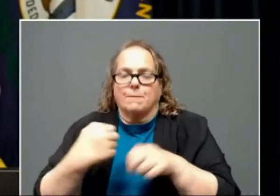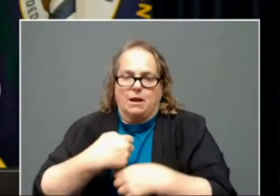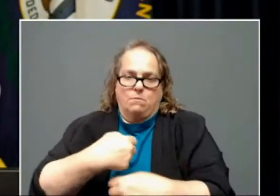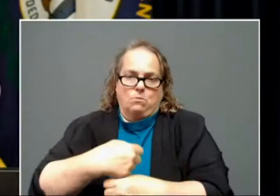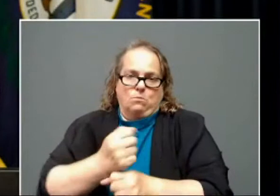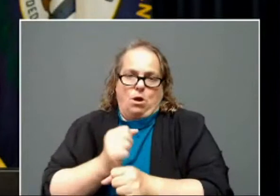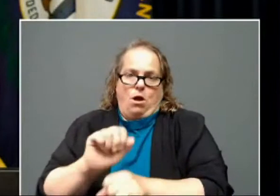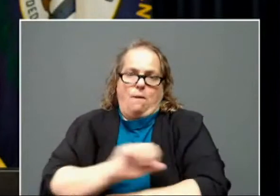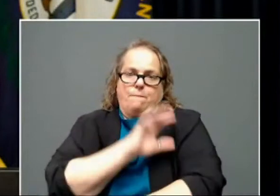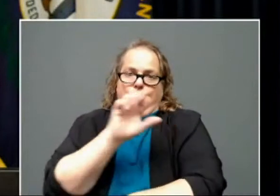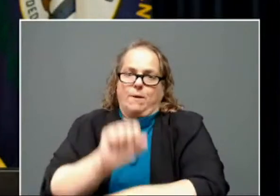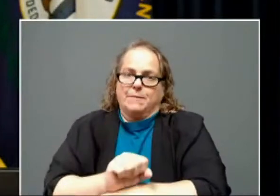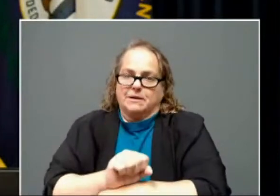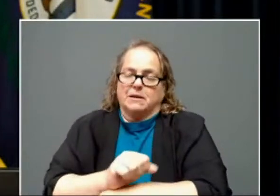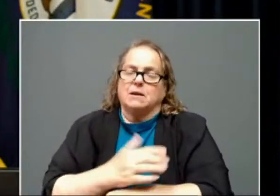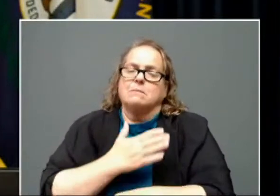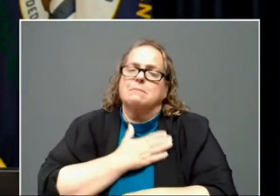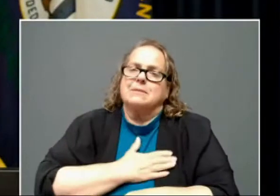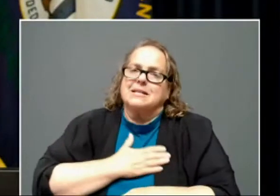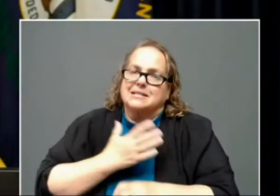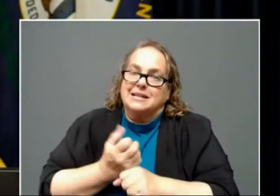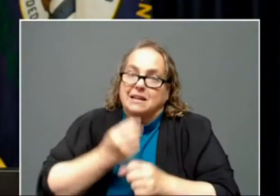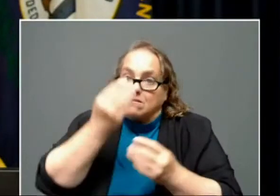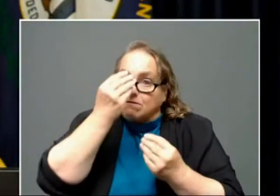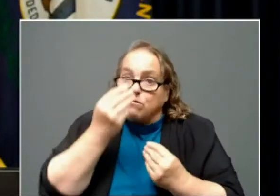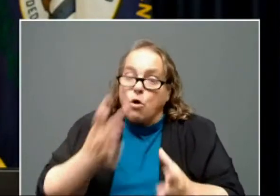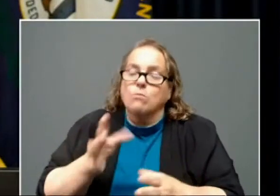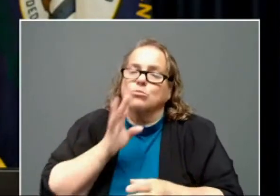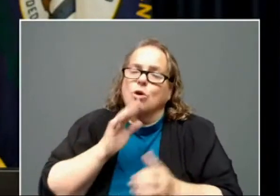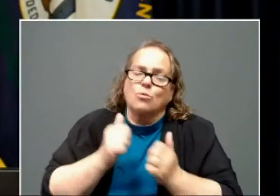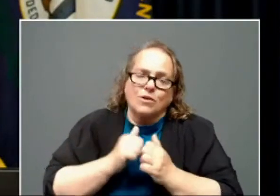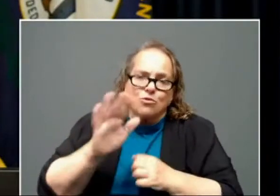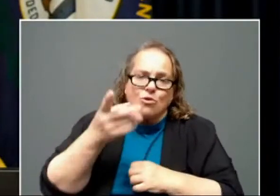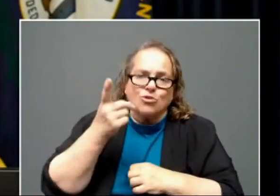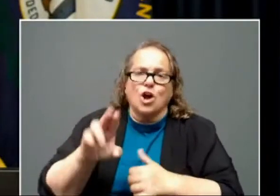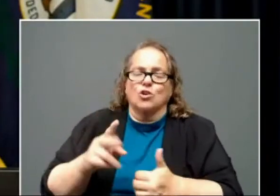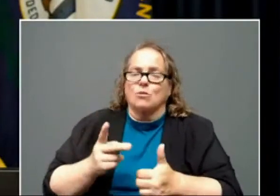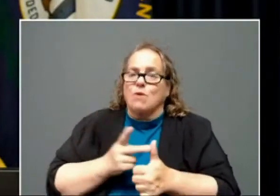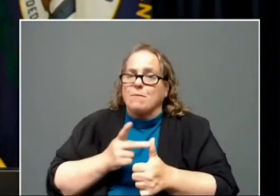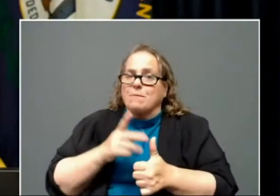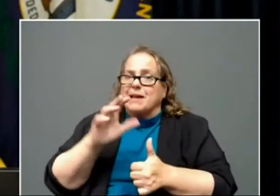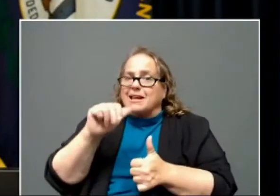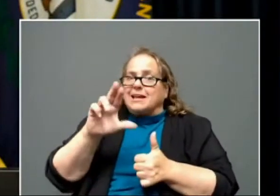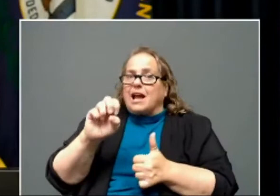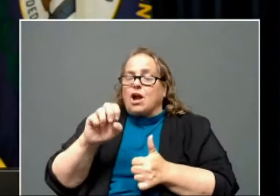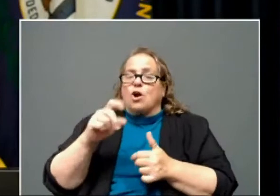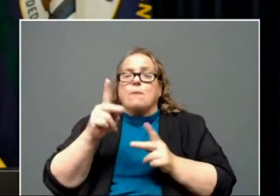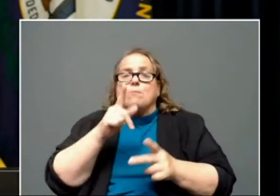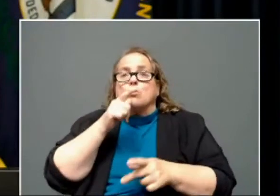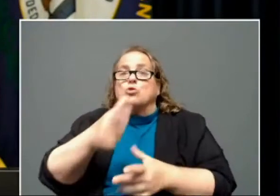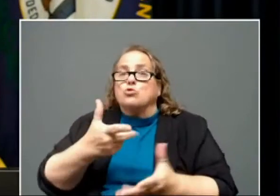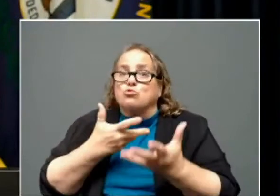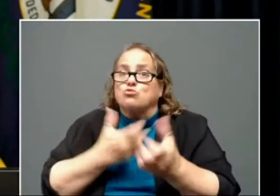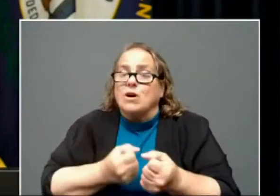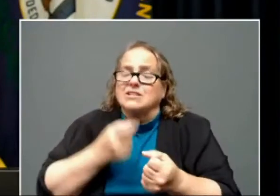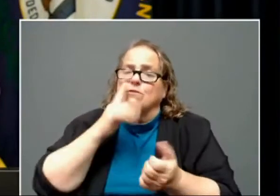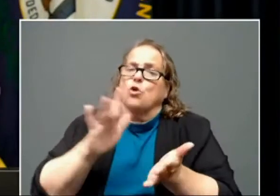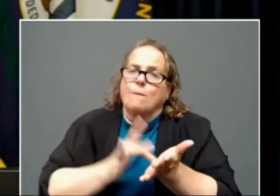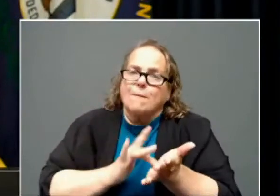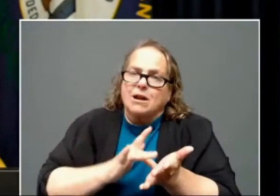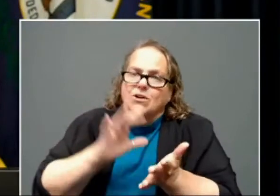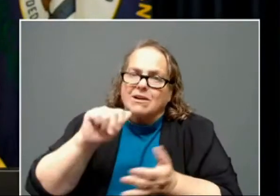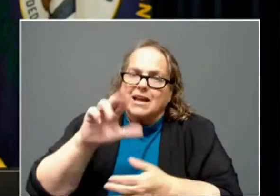everyone to get informed, to talk to your doctors, your primary care providers, the people you trust for your medical care, seek their